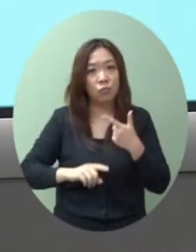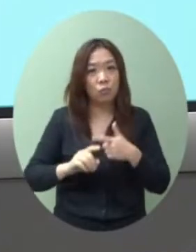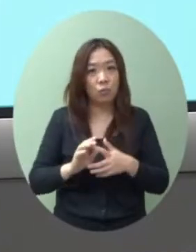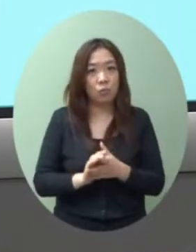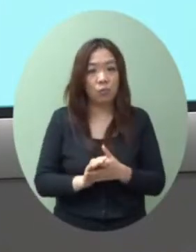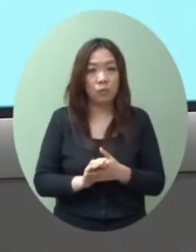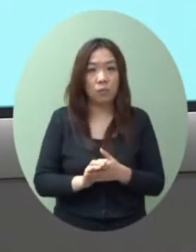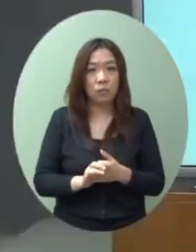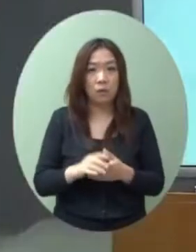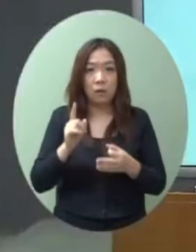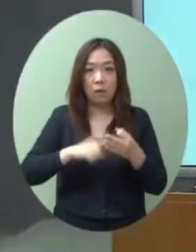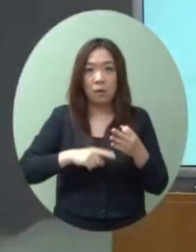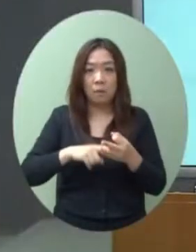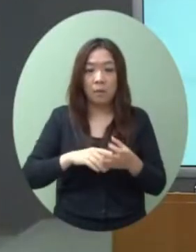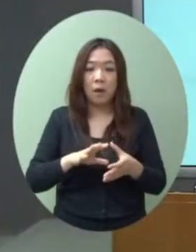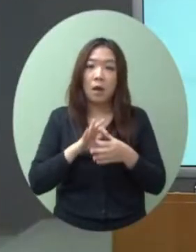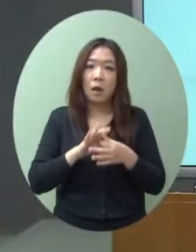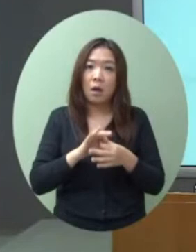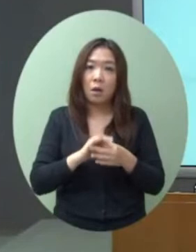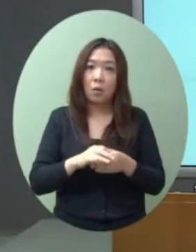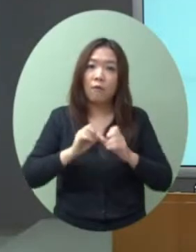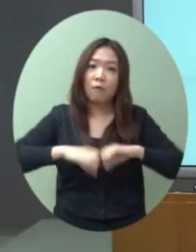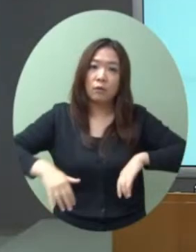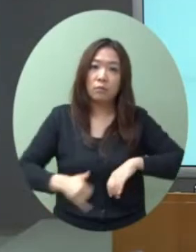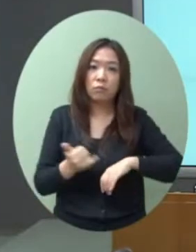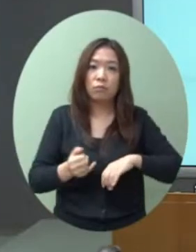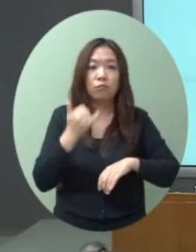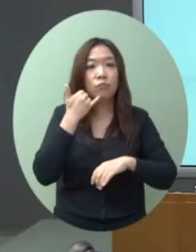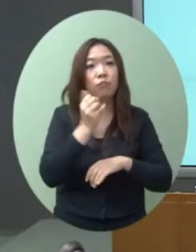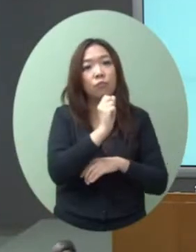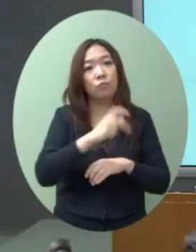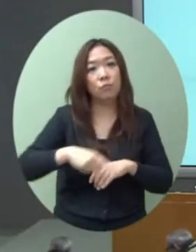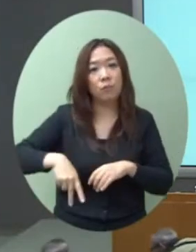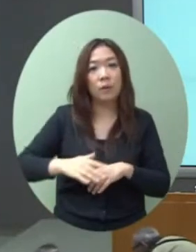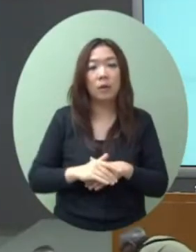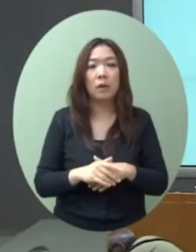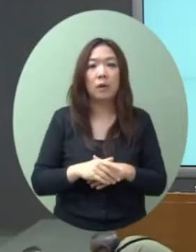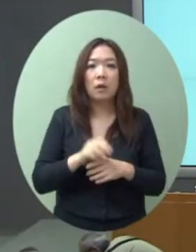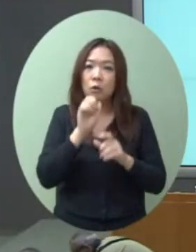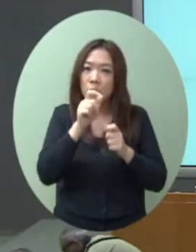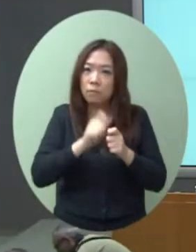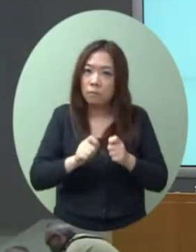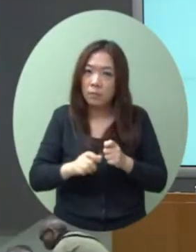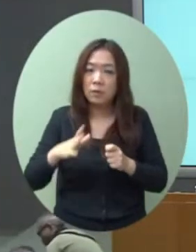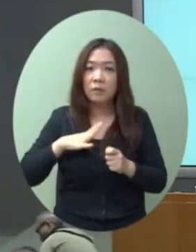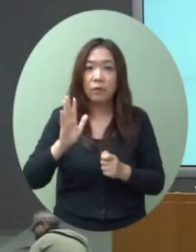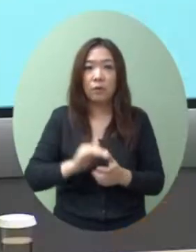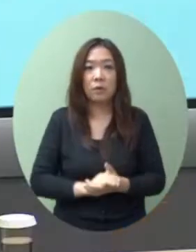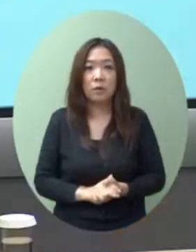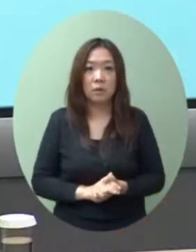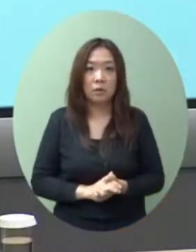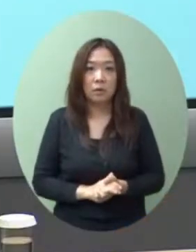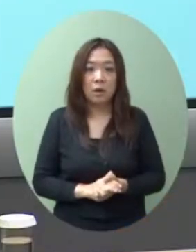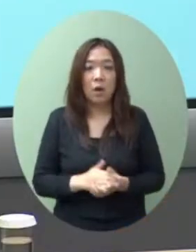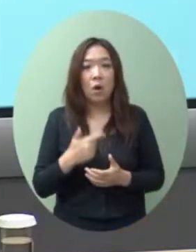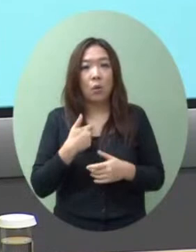deputy director, the deputy government chief information officer, to explain the usage of the red and yellow